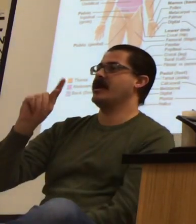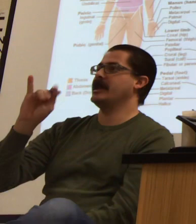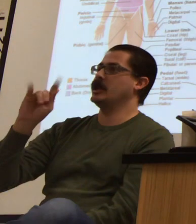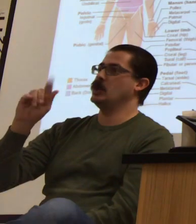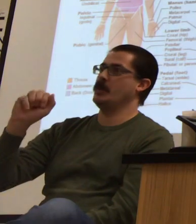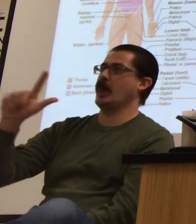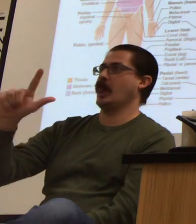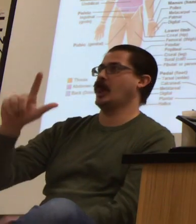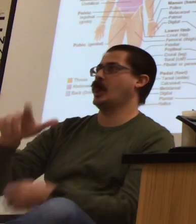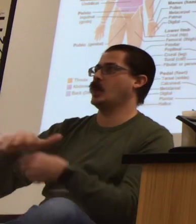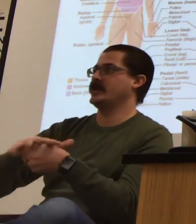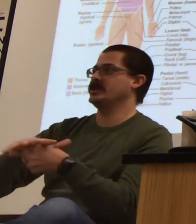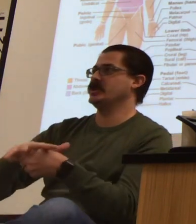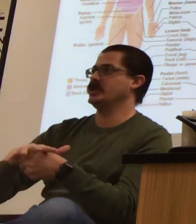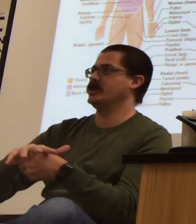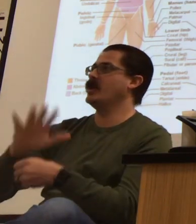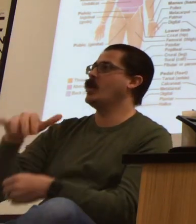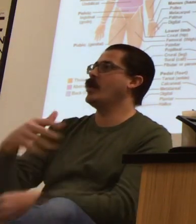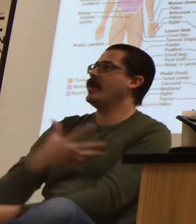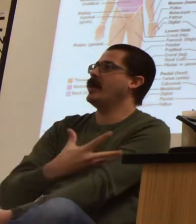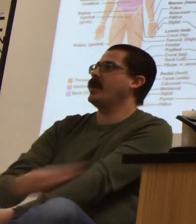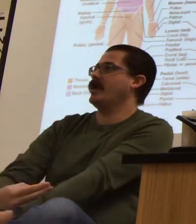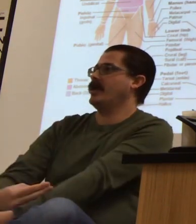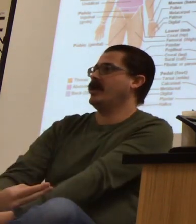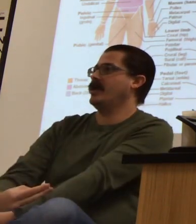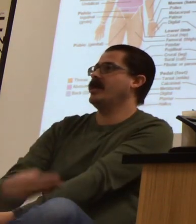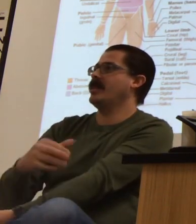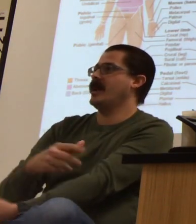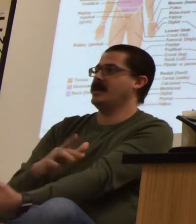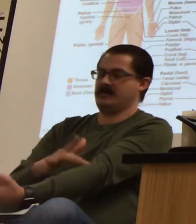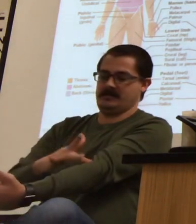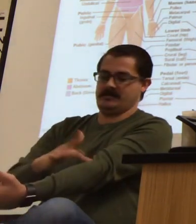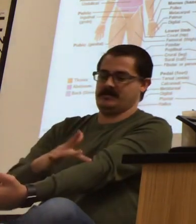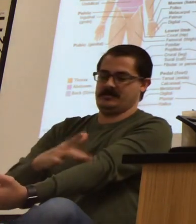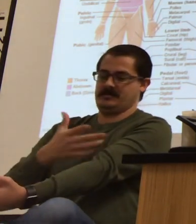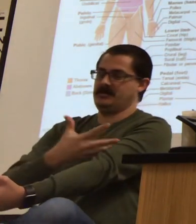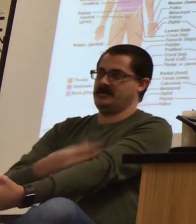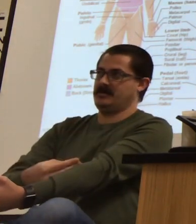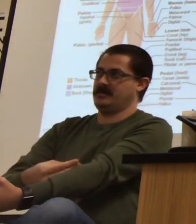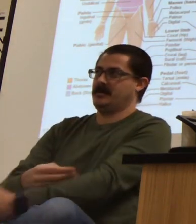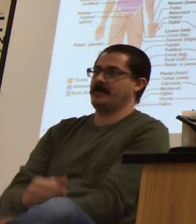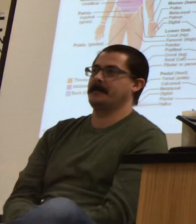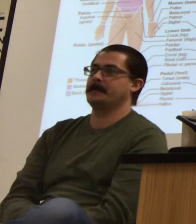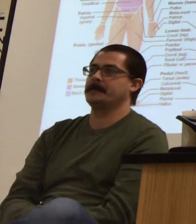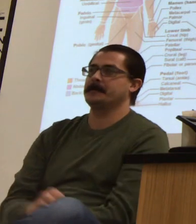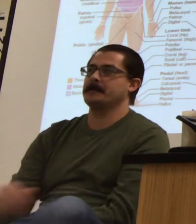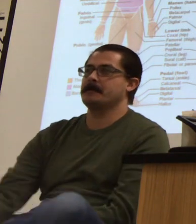antecubital region, where they draw blood. Antecubital, the front of your elbow.